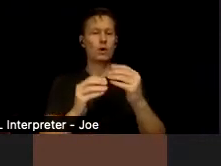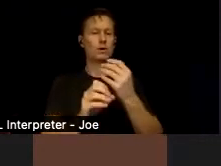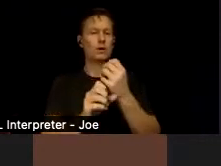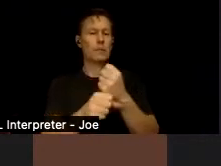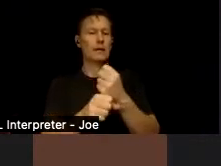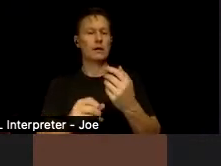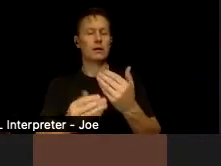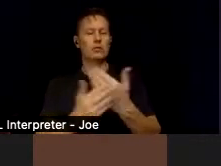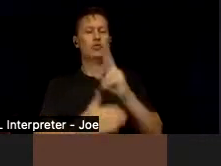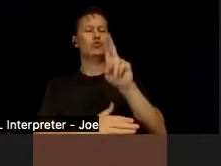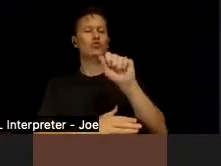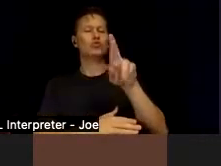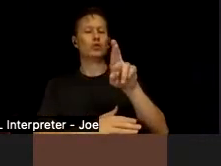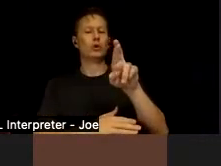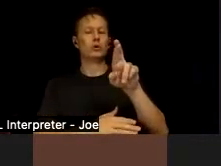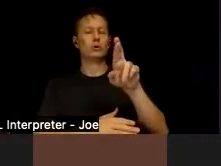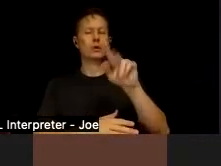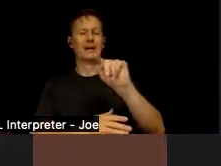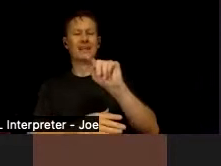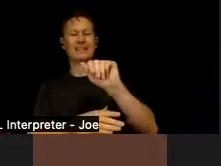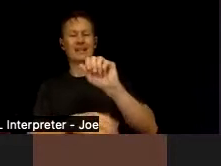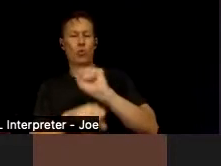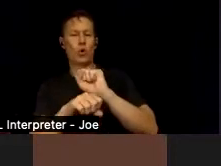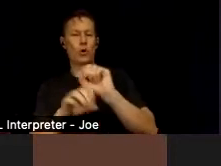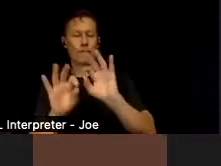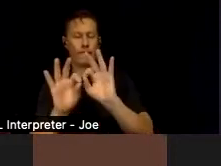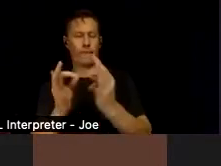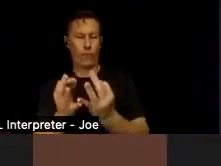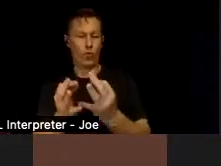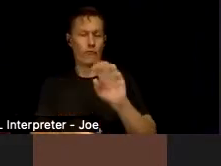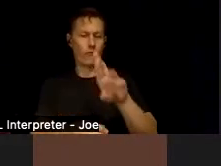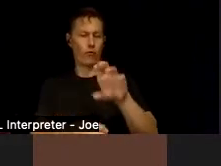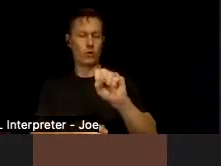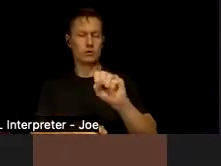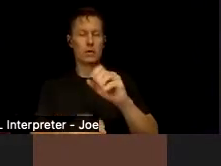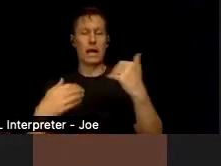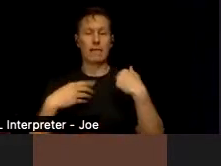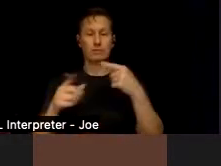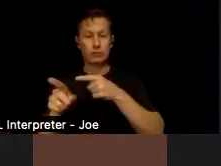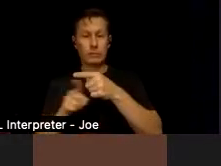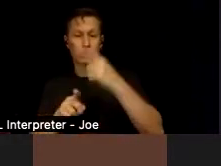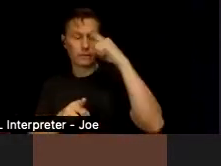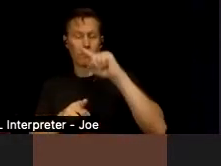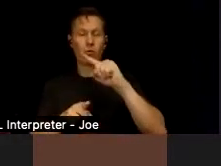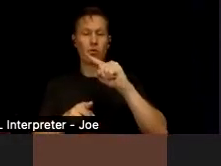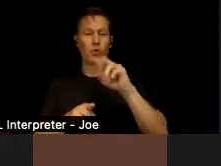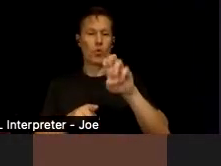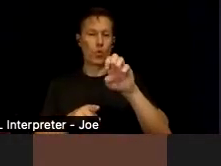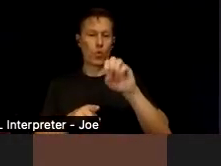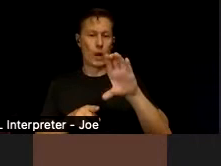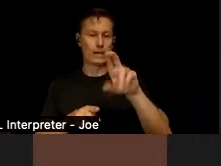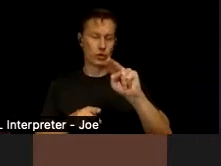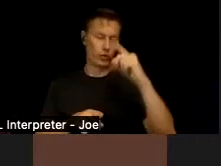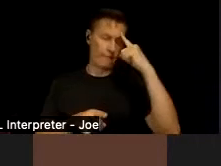a USAR task force. And the USAR task force is comprised of specialists in trench rescue, building